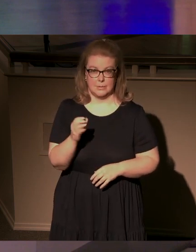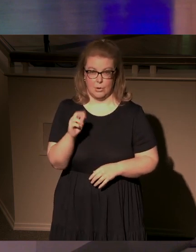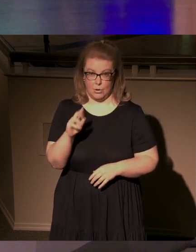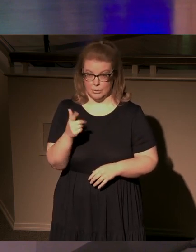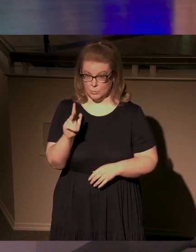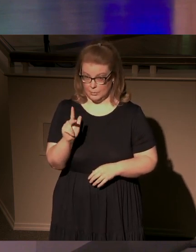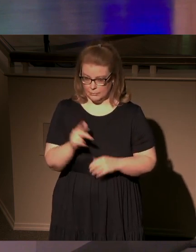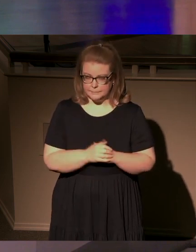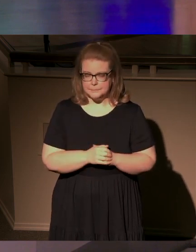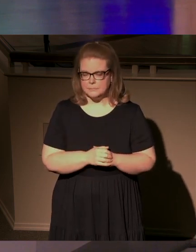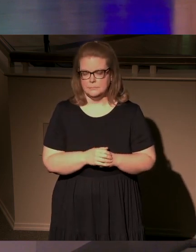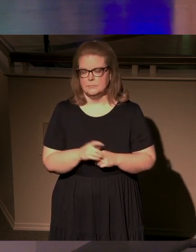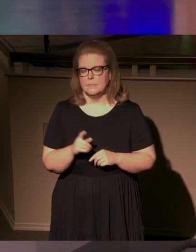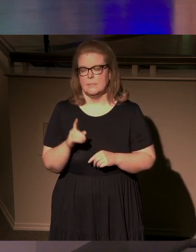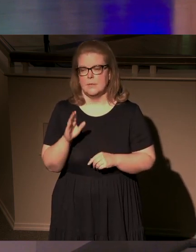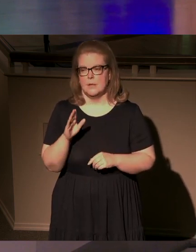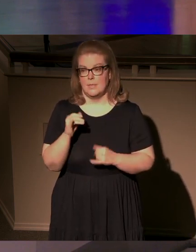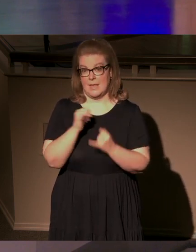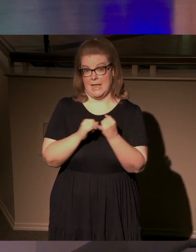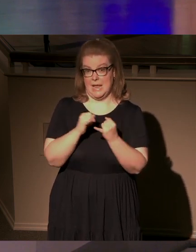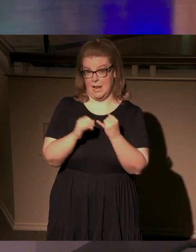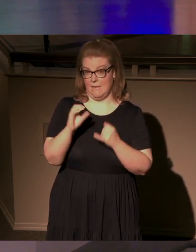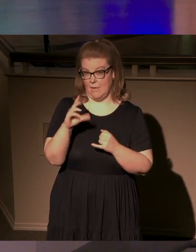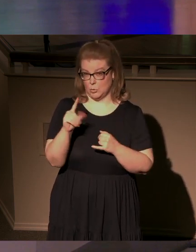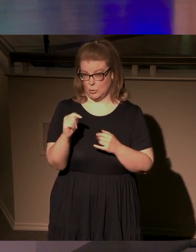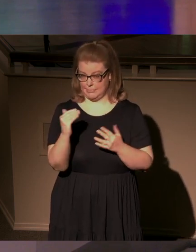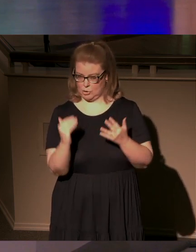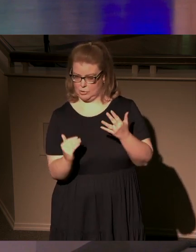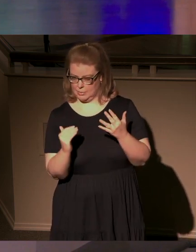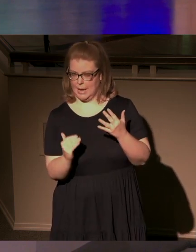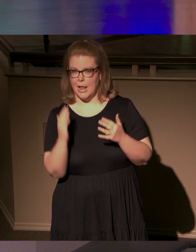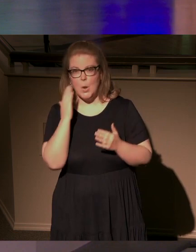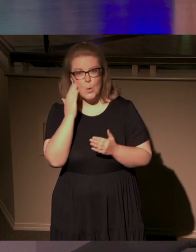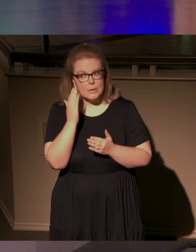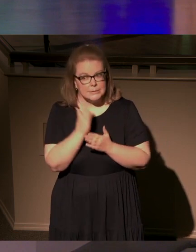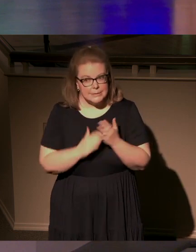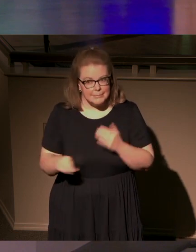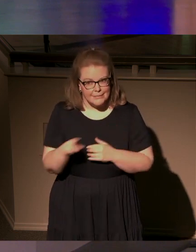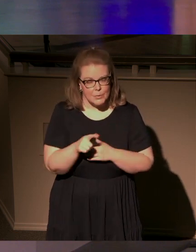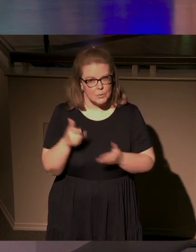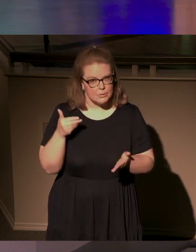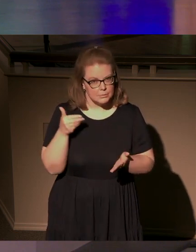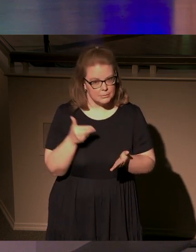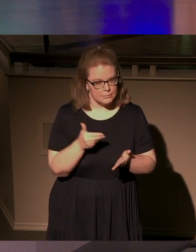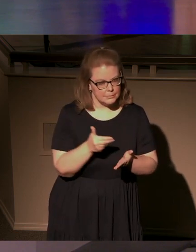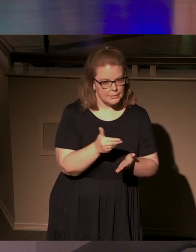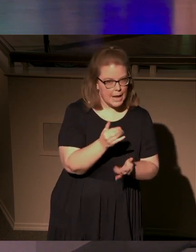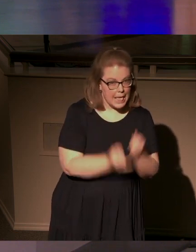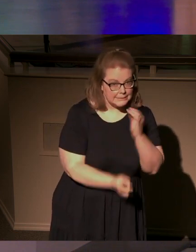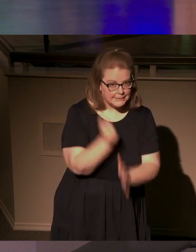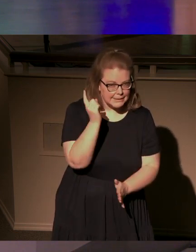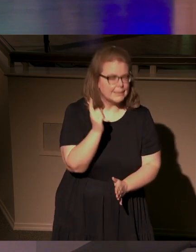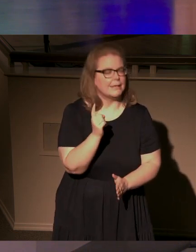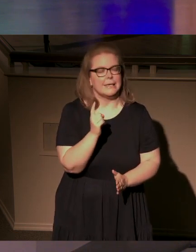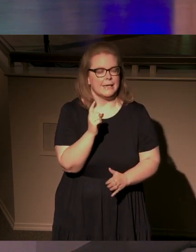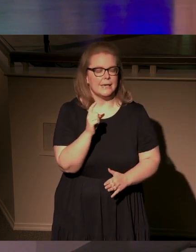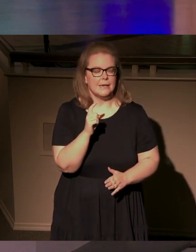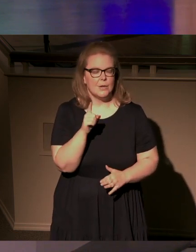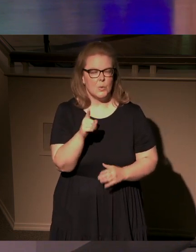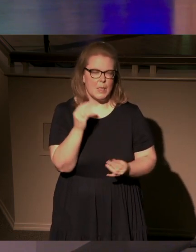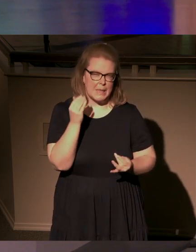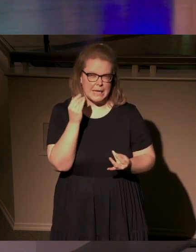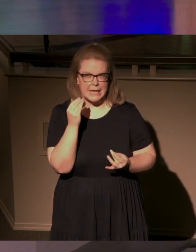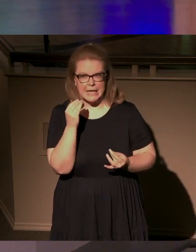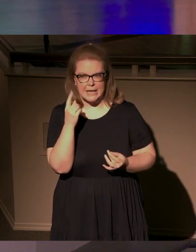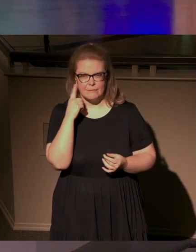want to say for the end of October, I know some of you are last-minute kind of people, and you are